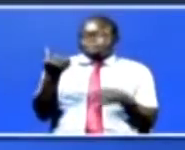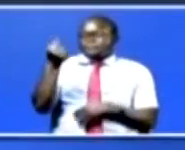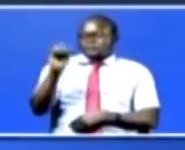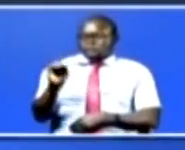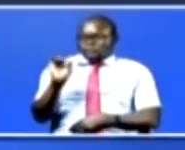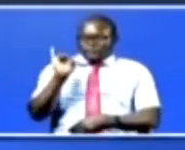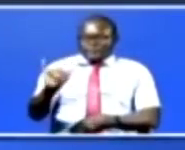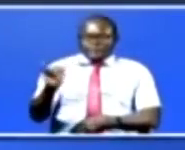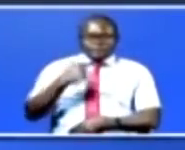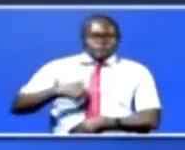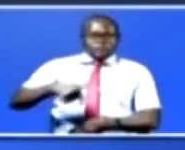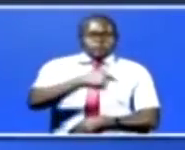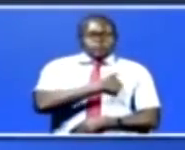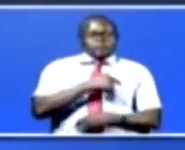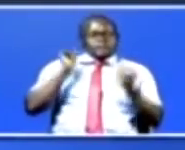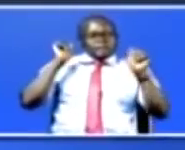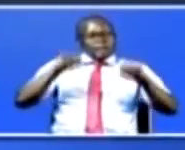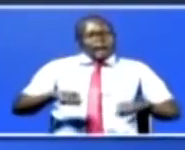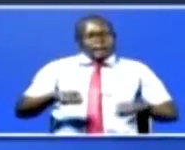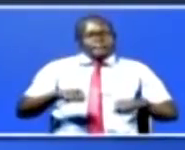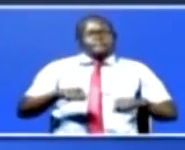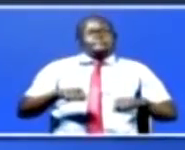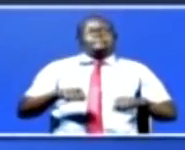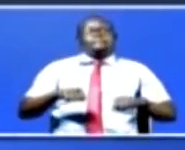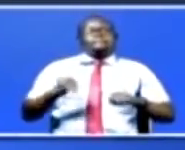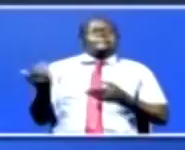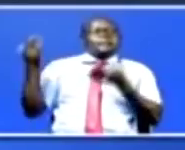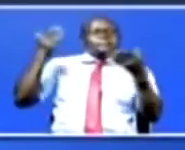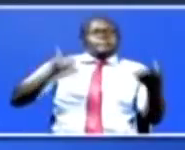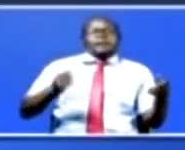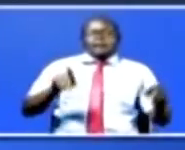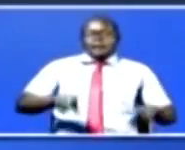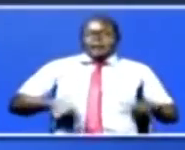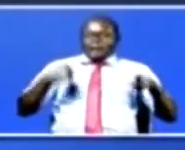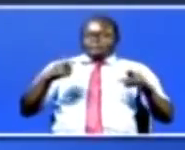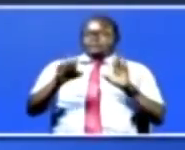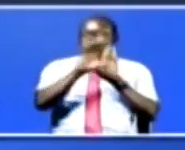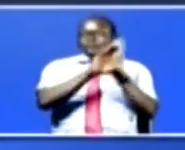so that we can actually breathe life into the